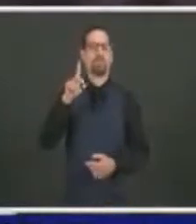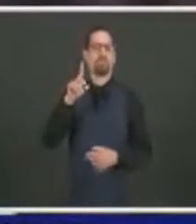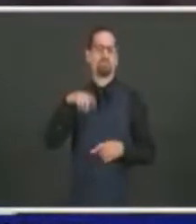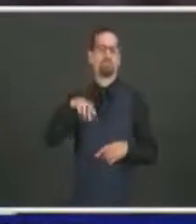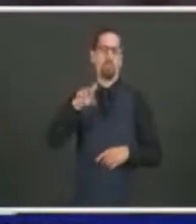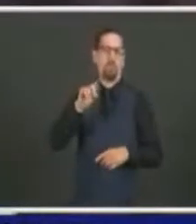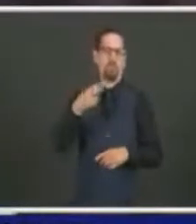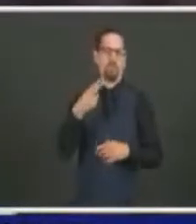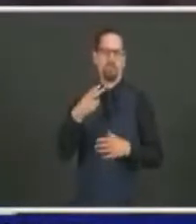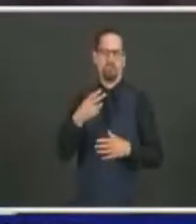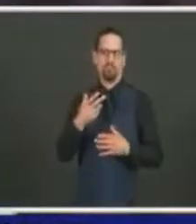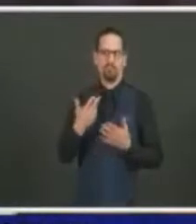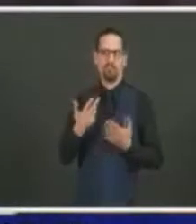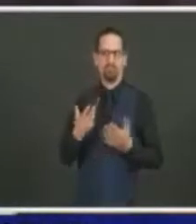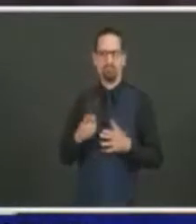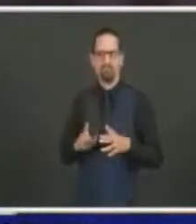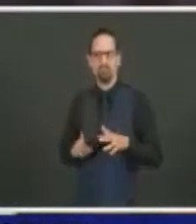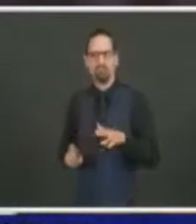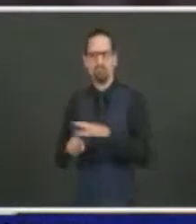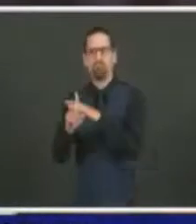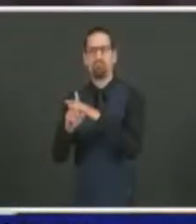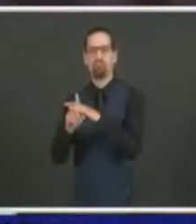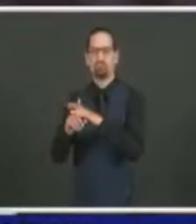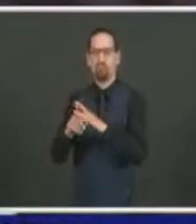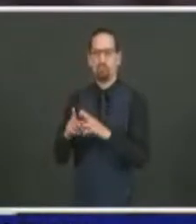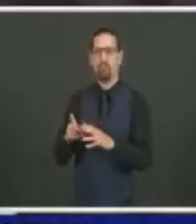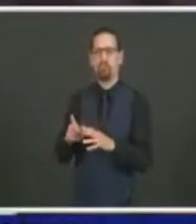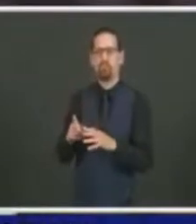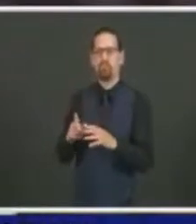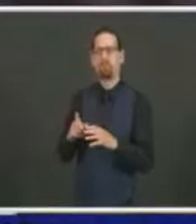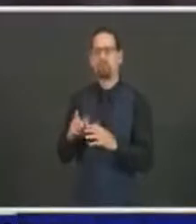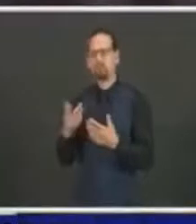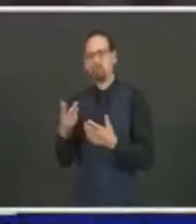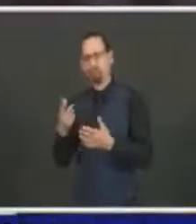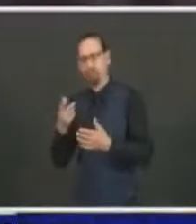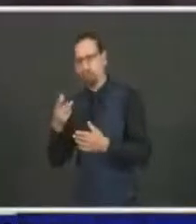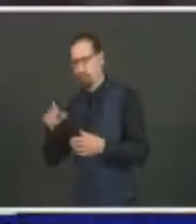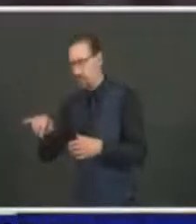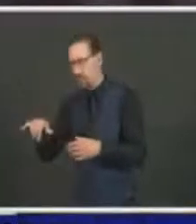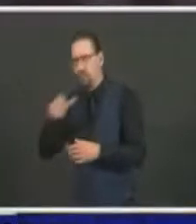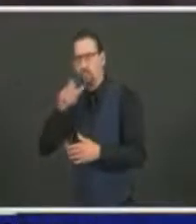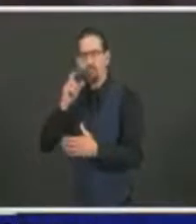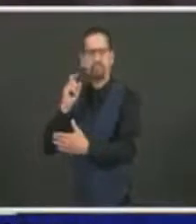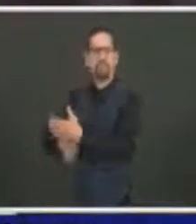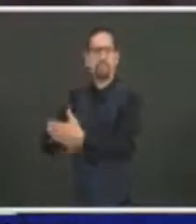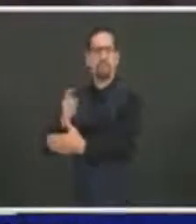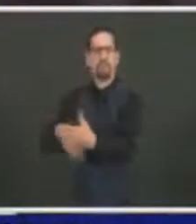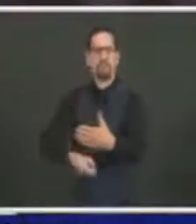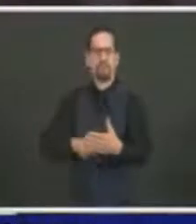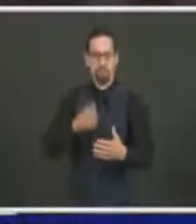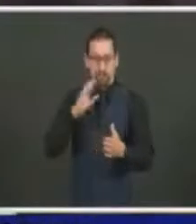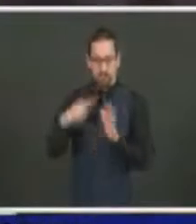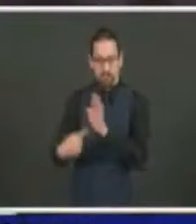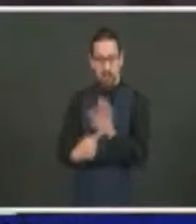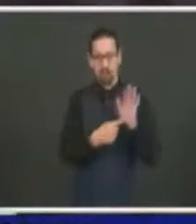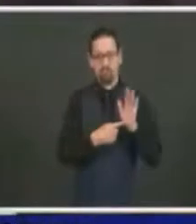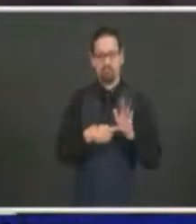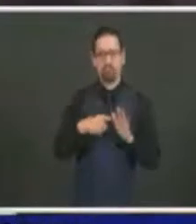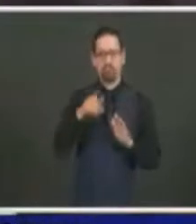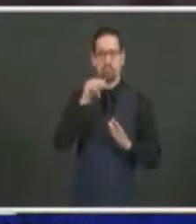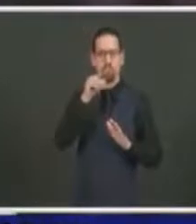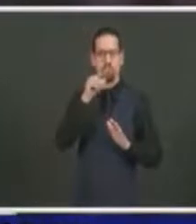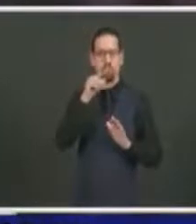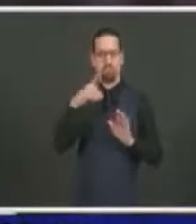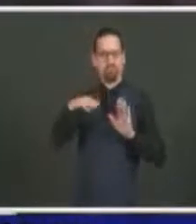showing who the violators were with restaurants for basic work conditions of that sort. For this particular